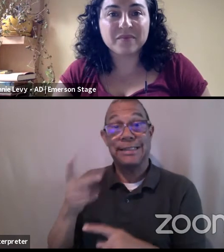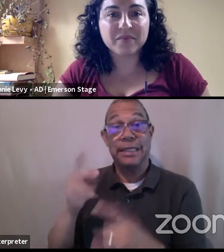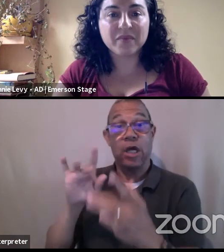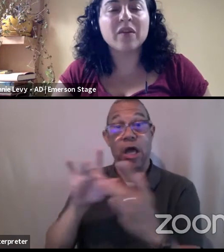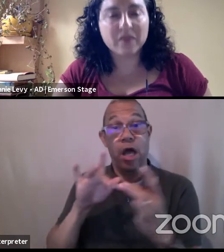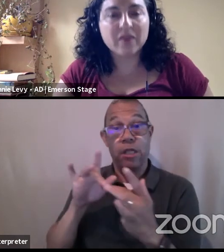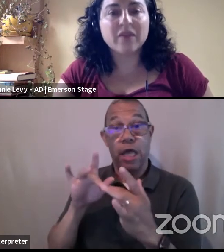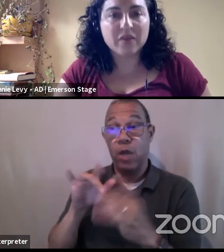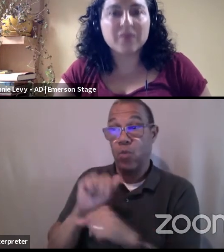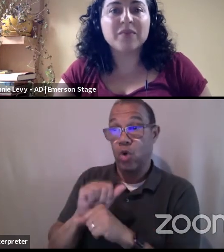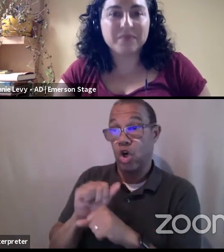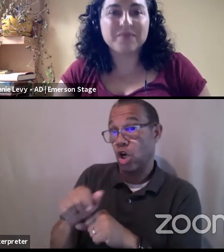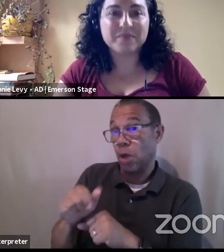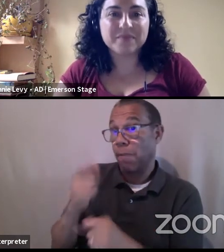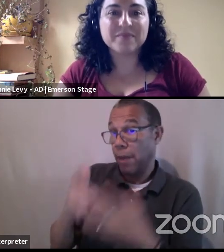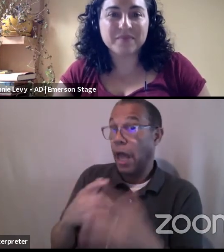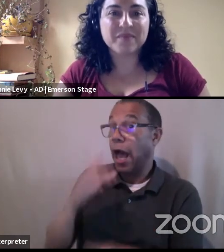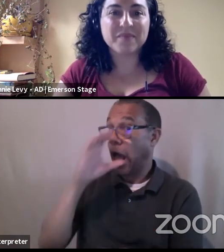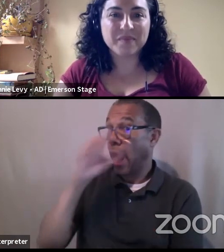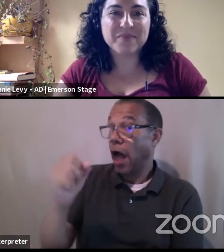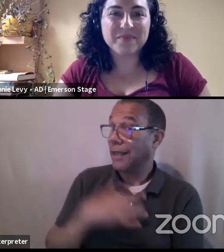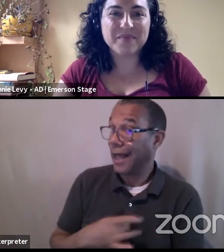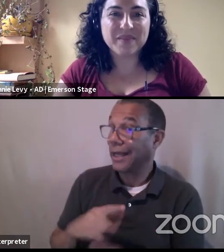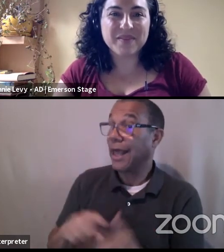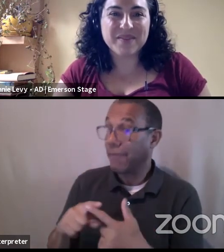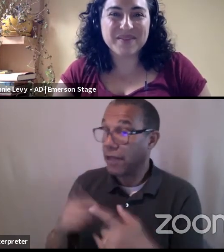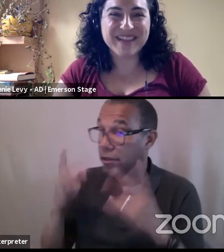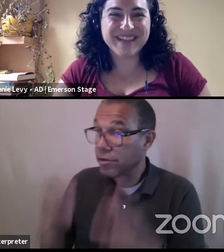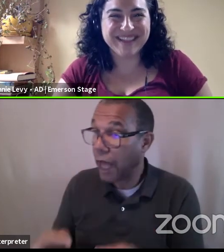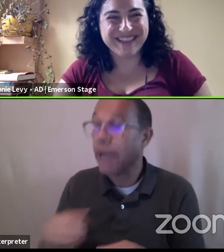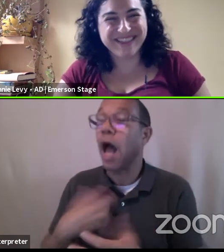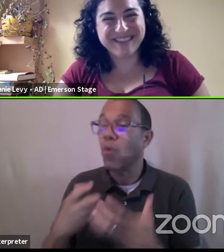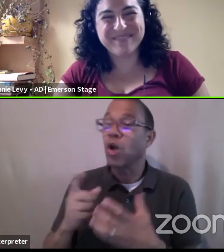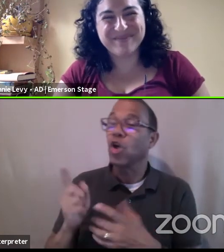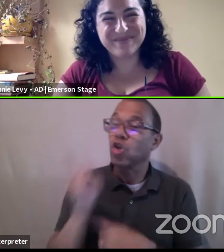never have made her way out to New York, Massachusetts, if anyone knows where that is.